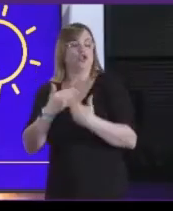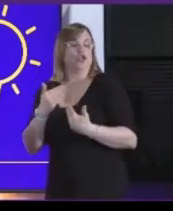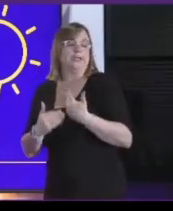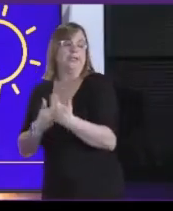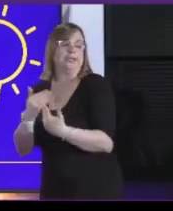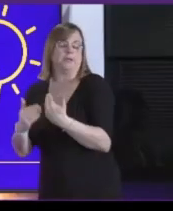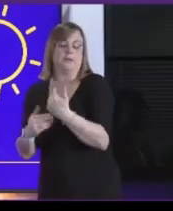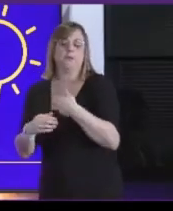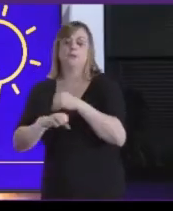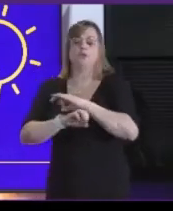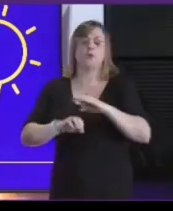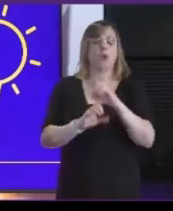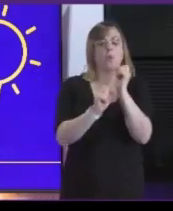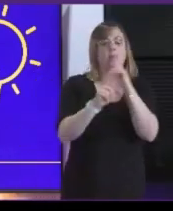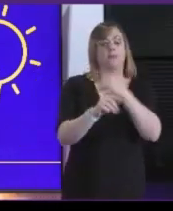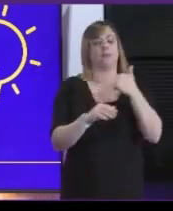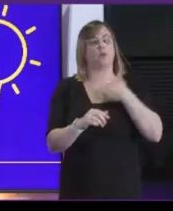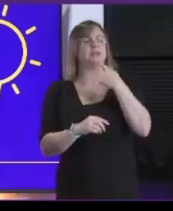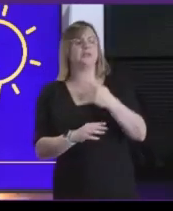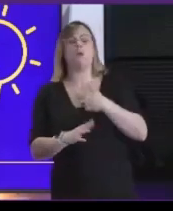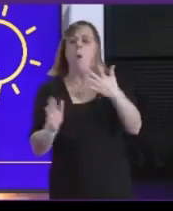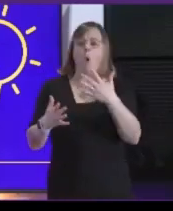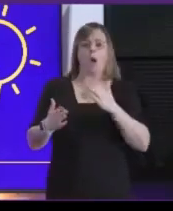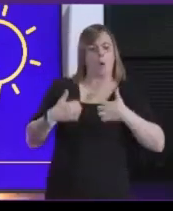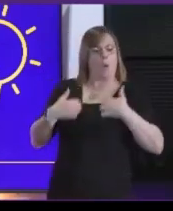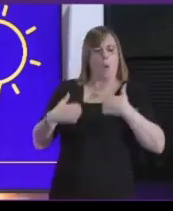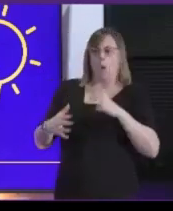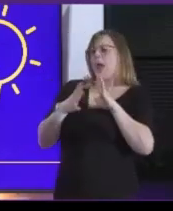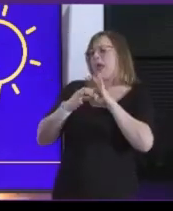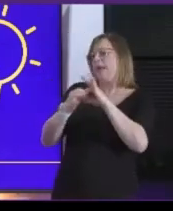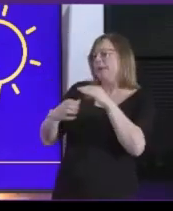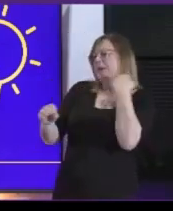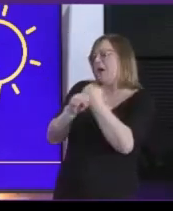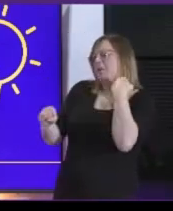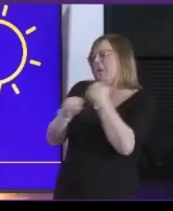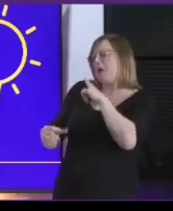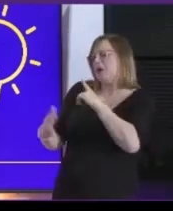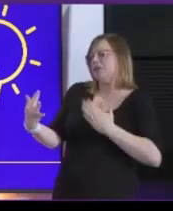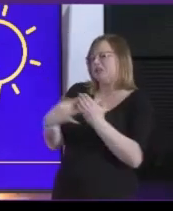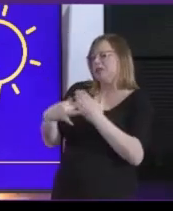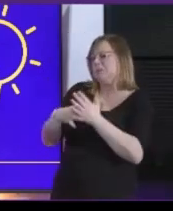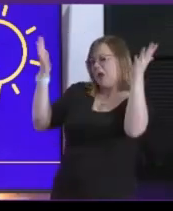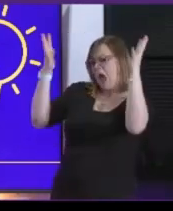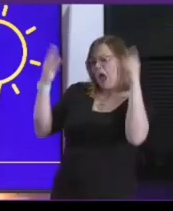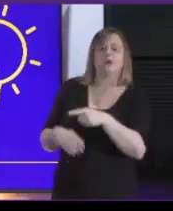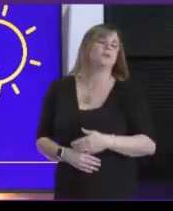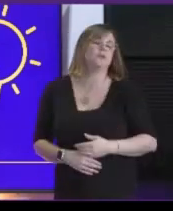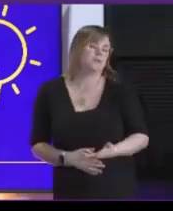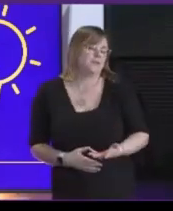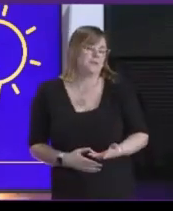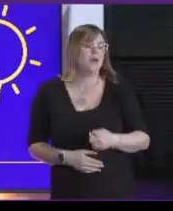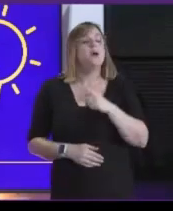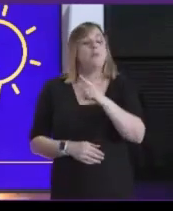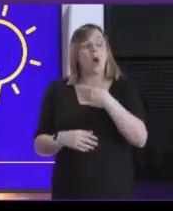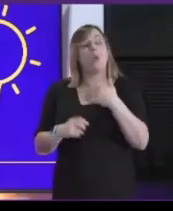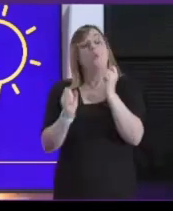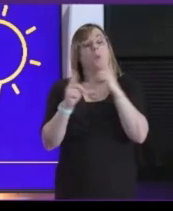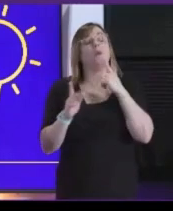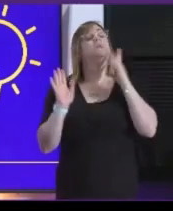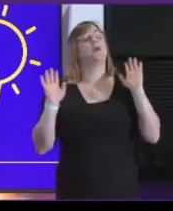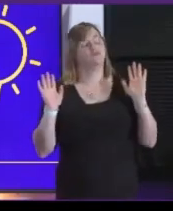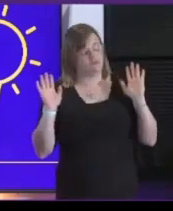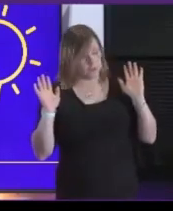wakes up in the morning and says, I'm really excited to interact with my federal government. They're so accessible. But we do wake up and we